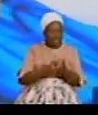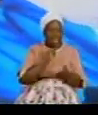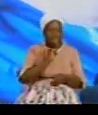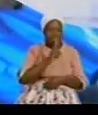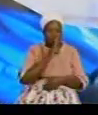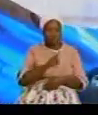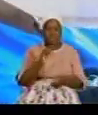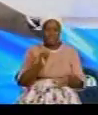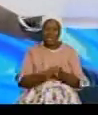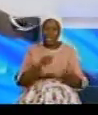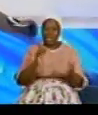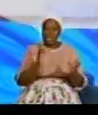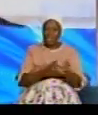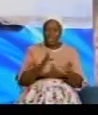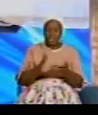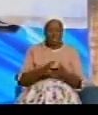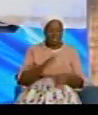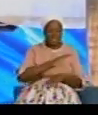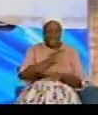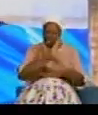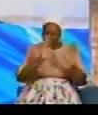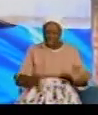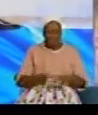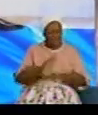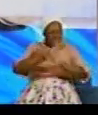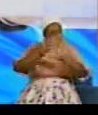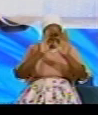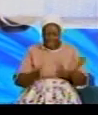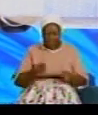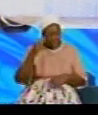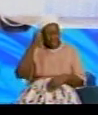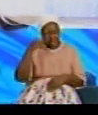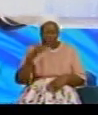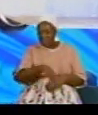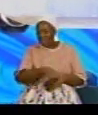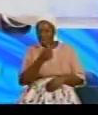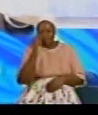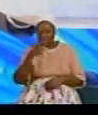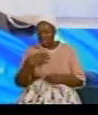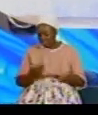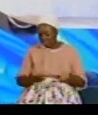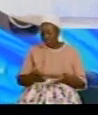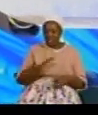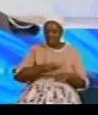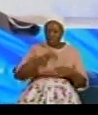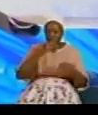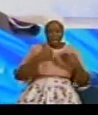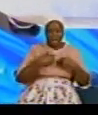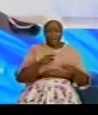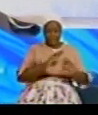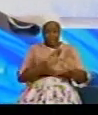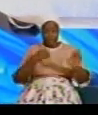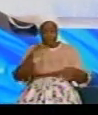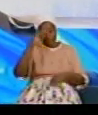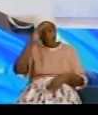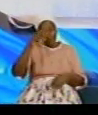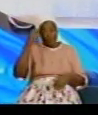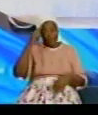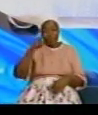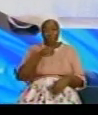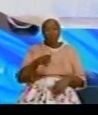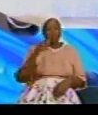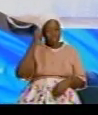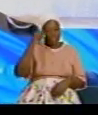that Jesus cared for no man. He didn't have the fear of man. For thou regardest